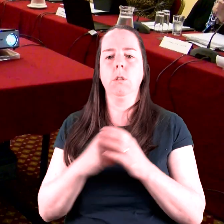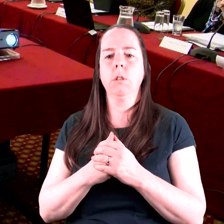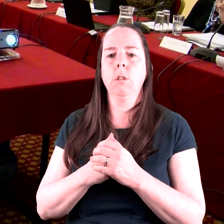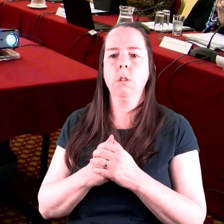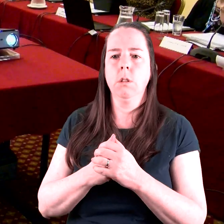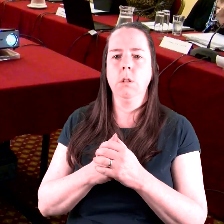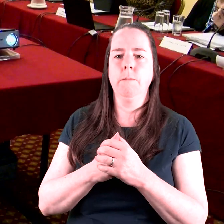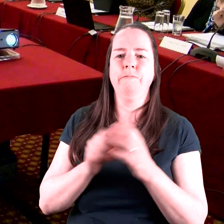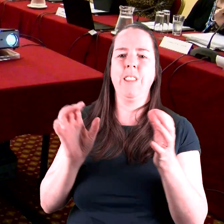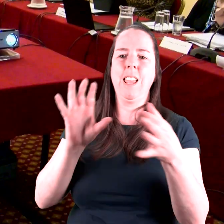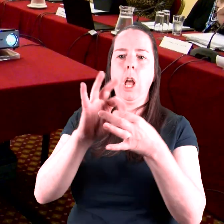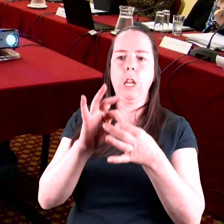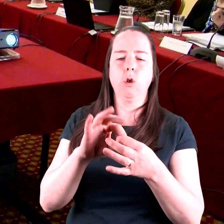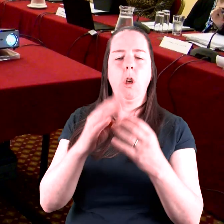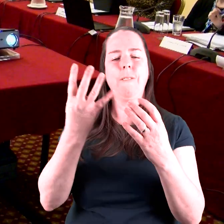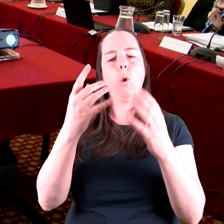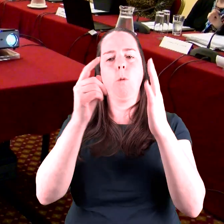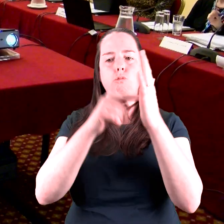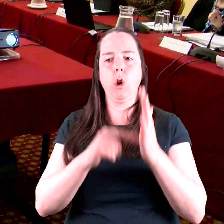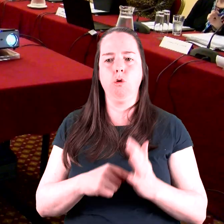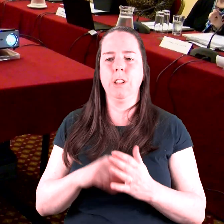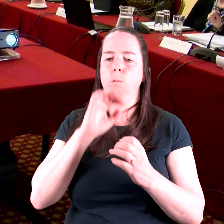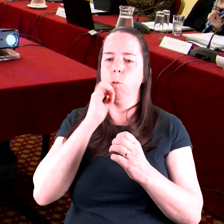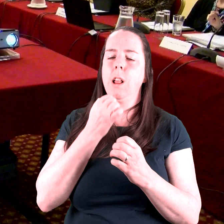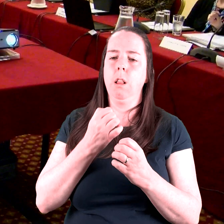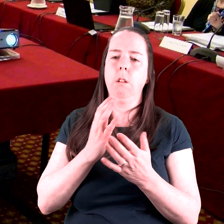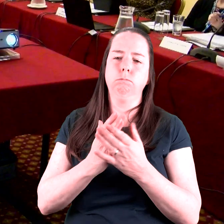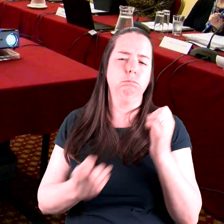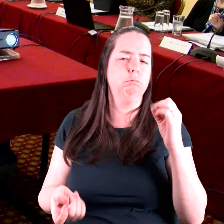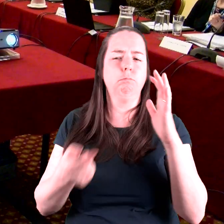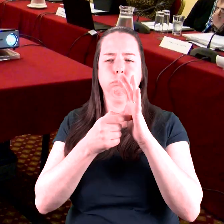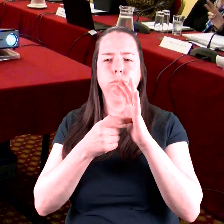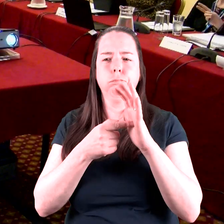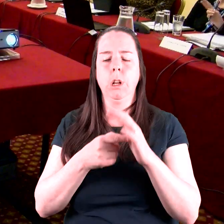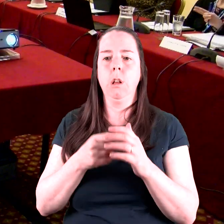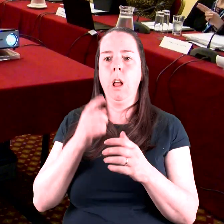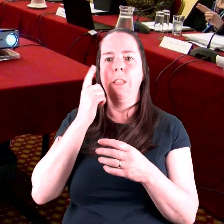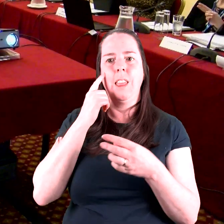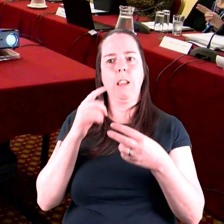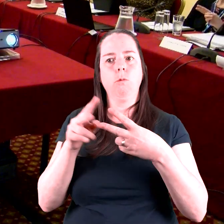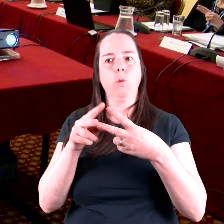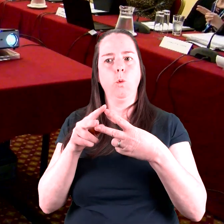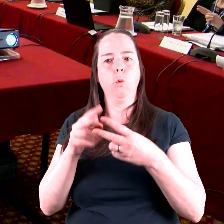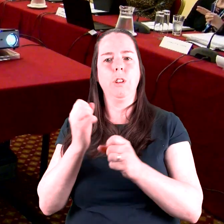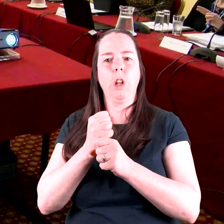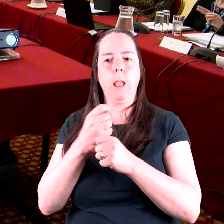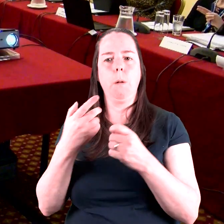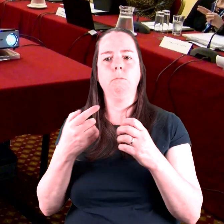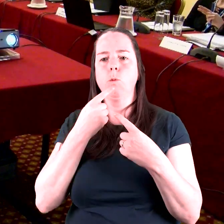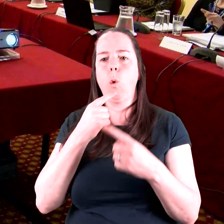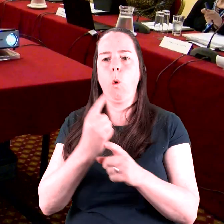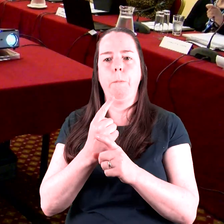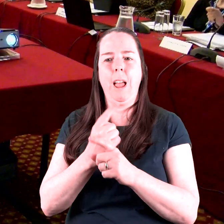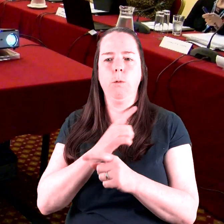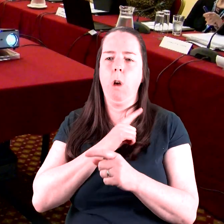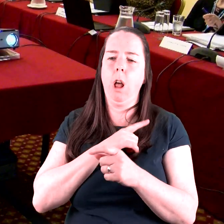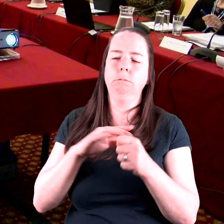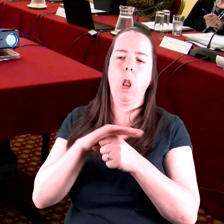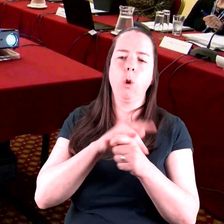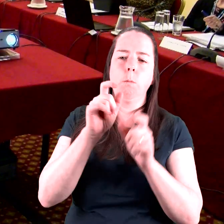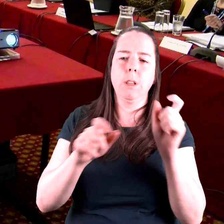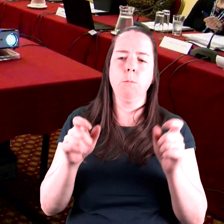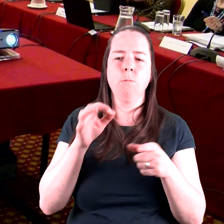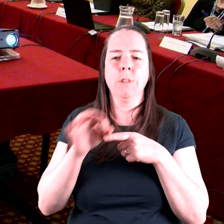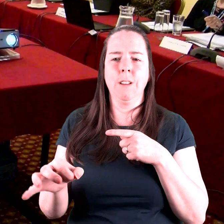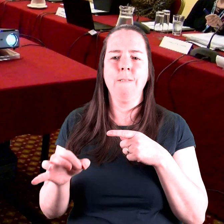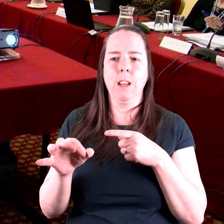March, engaging on those 4 priorities will be really important, and particularly I think the 2 that Gillian mentioned, because I think